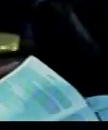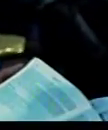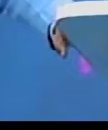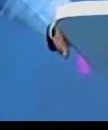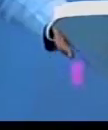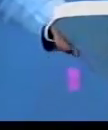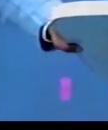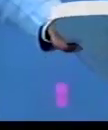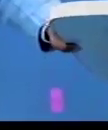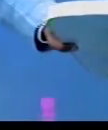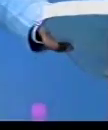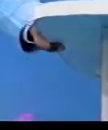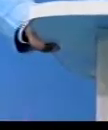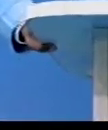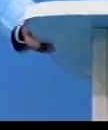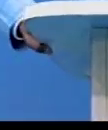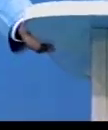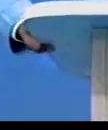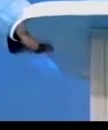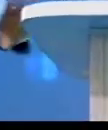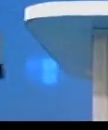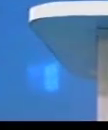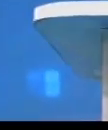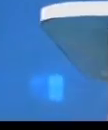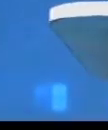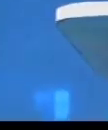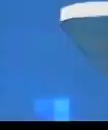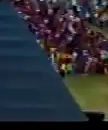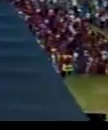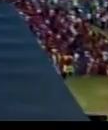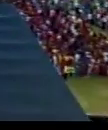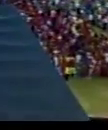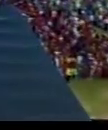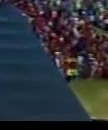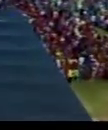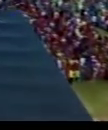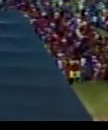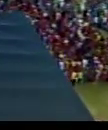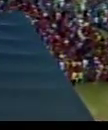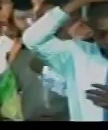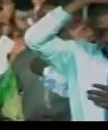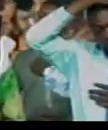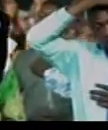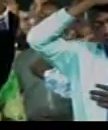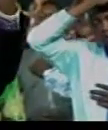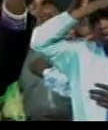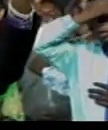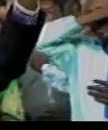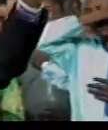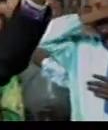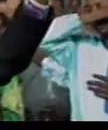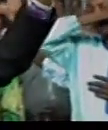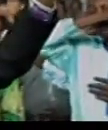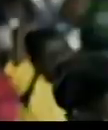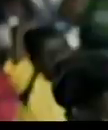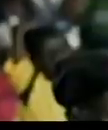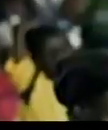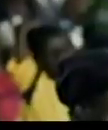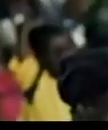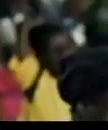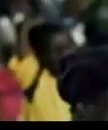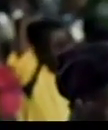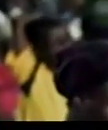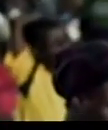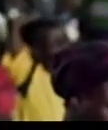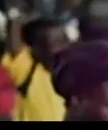that cannot save. What saves? Who saves? No other name. The